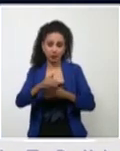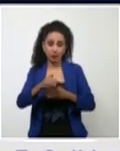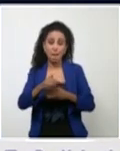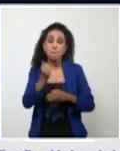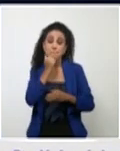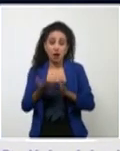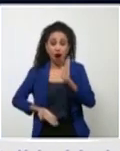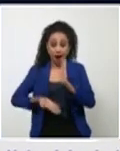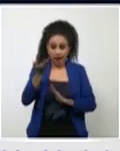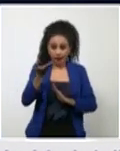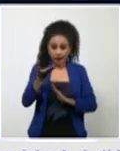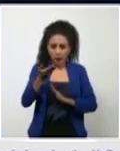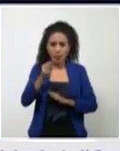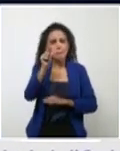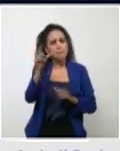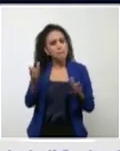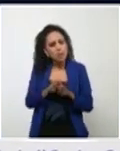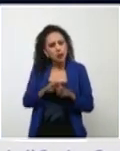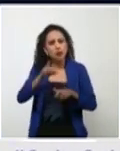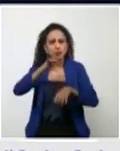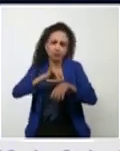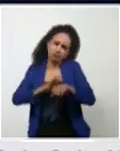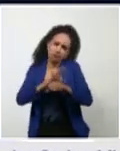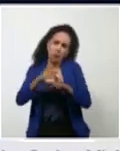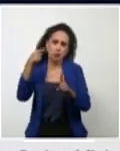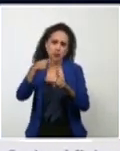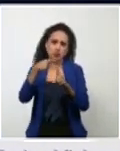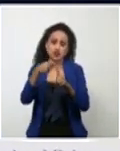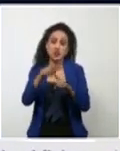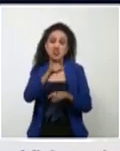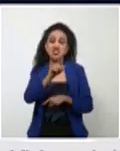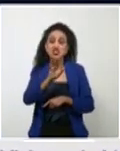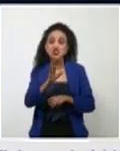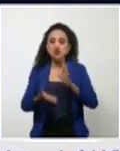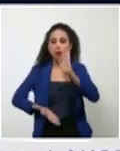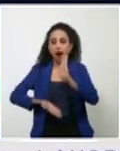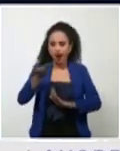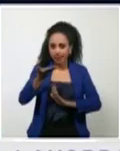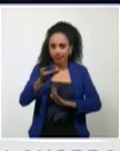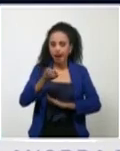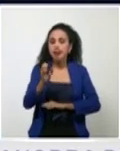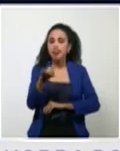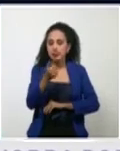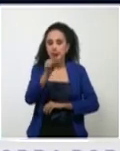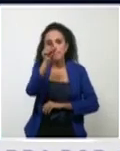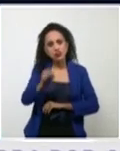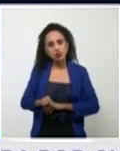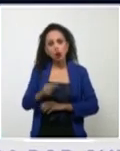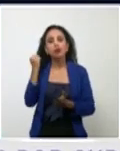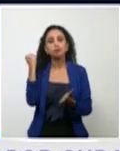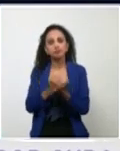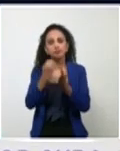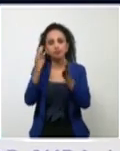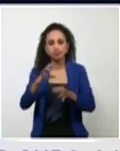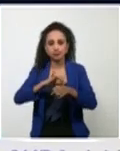cases, 18 discharges and 10 confirmed cases, and thus